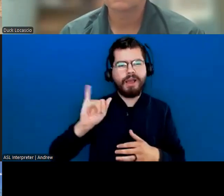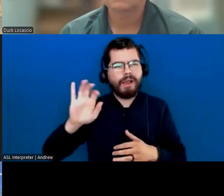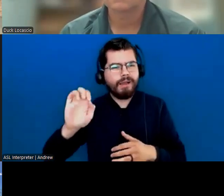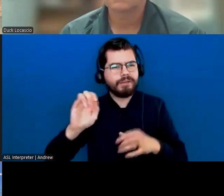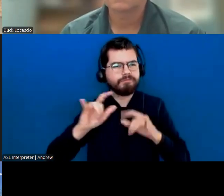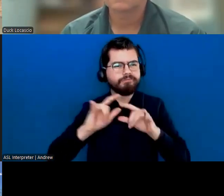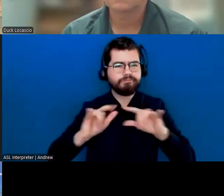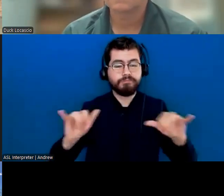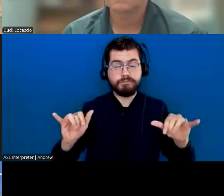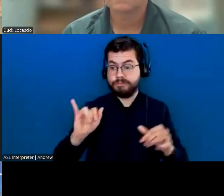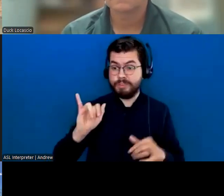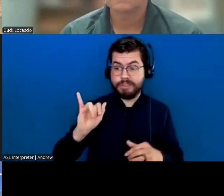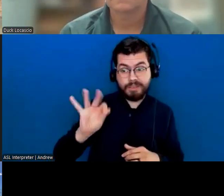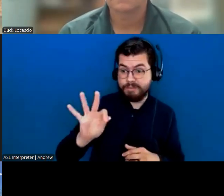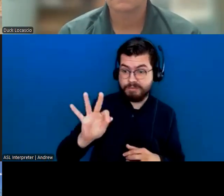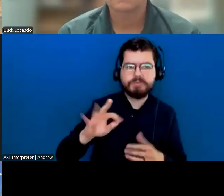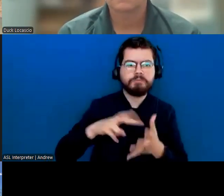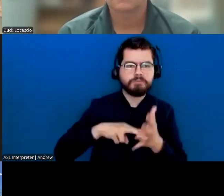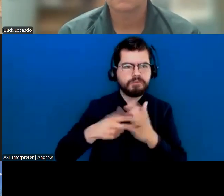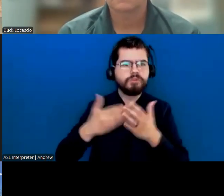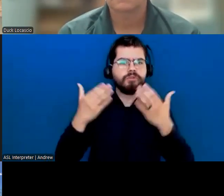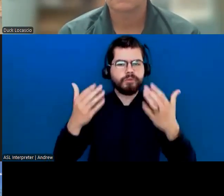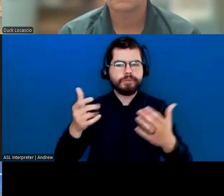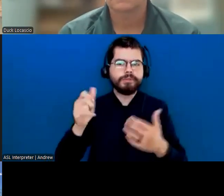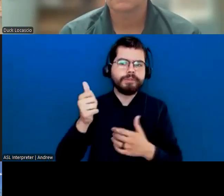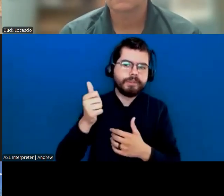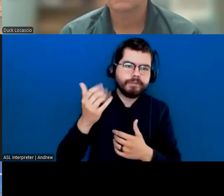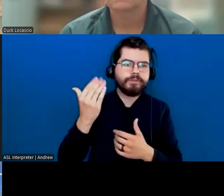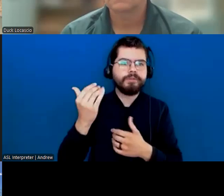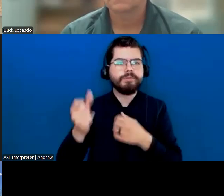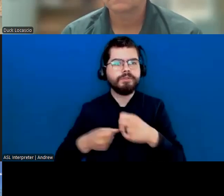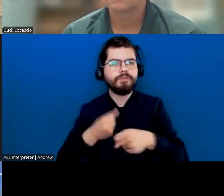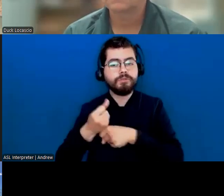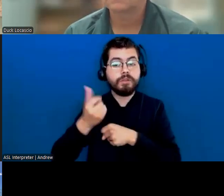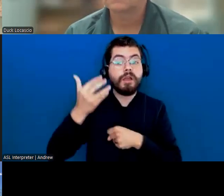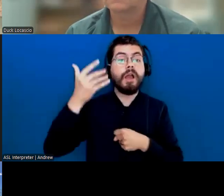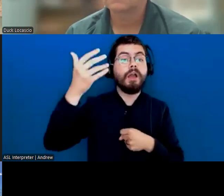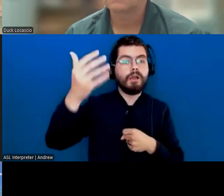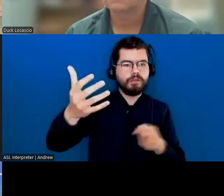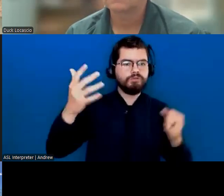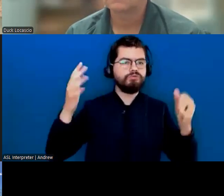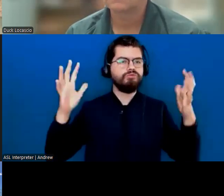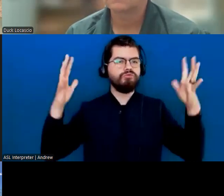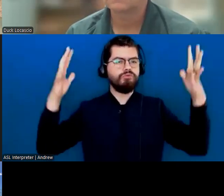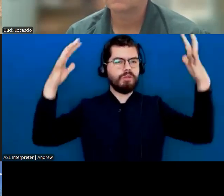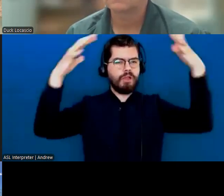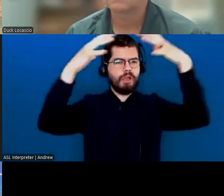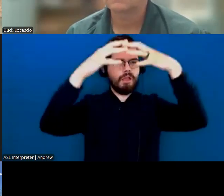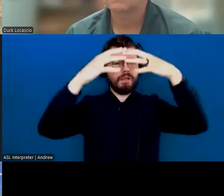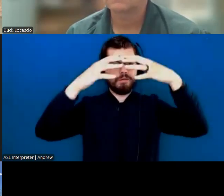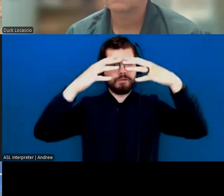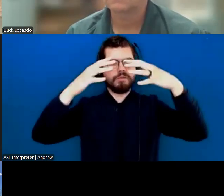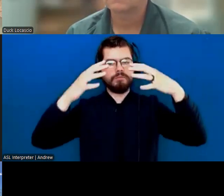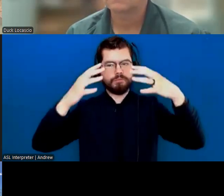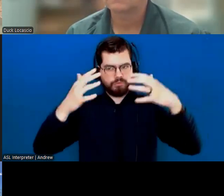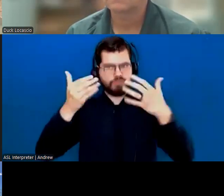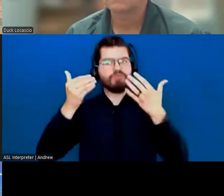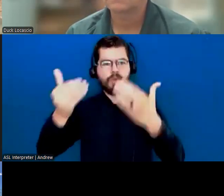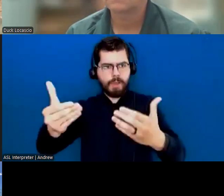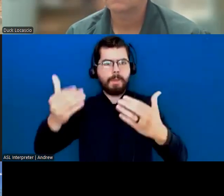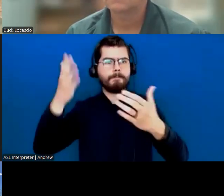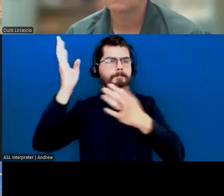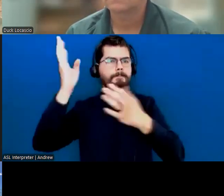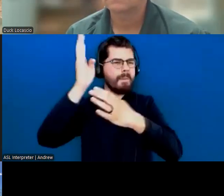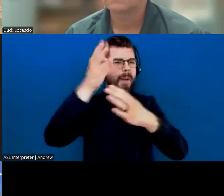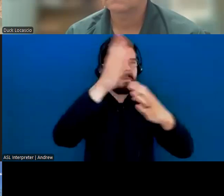overstory canopy up in 10, 15 years. So it's fairly common to take advantage